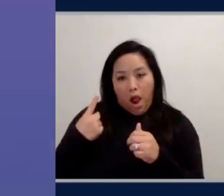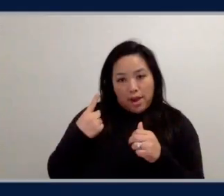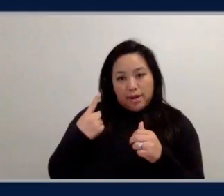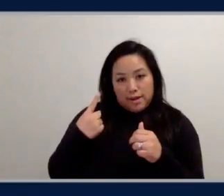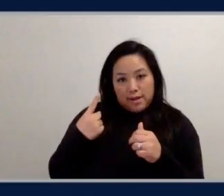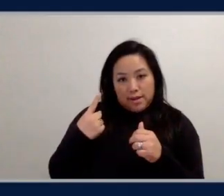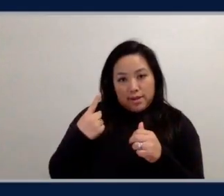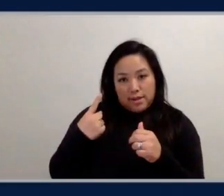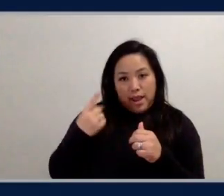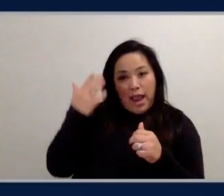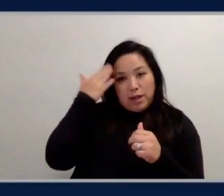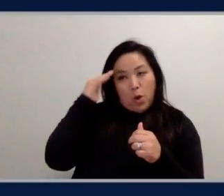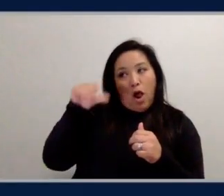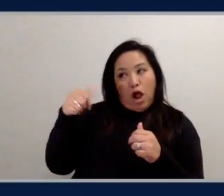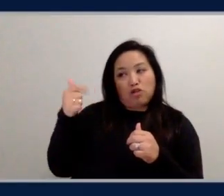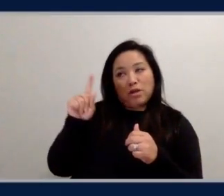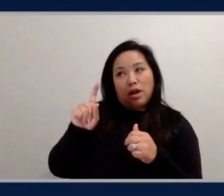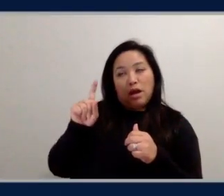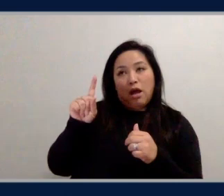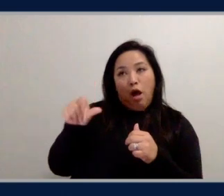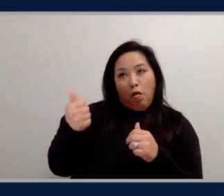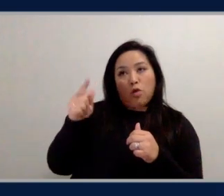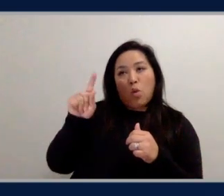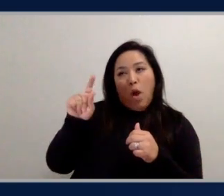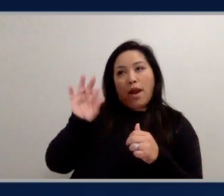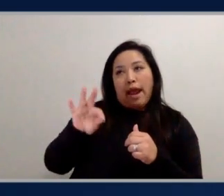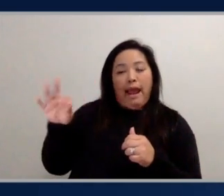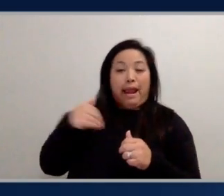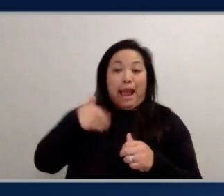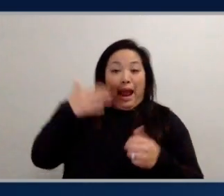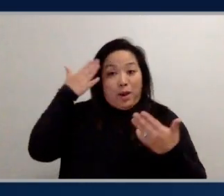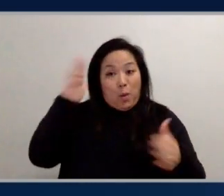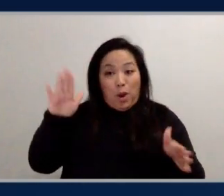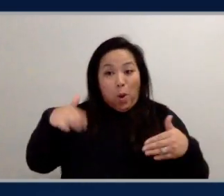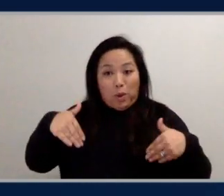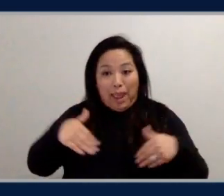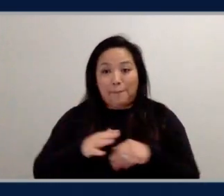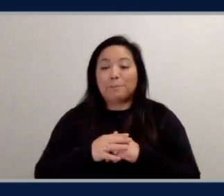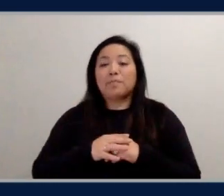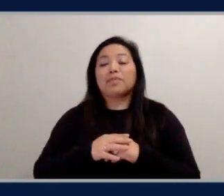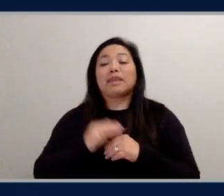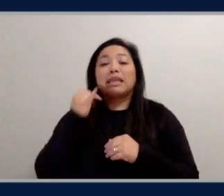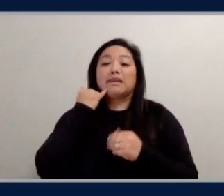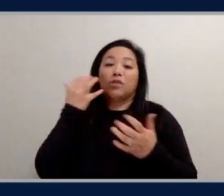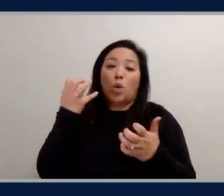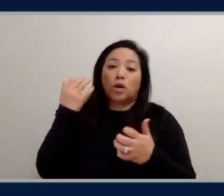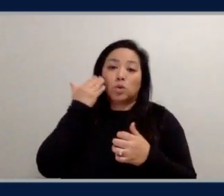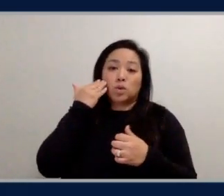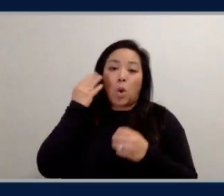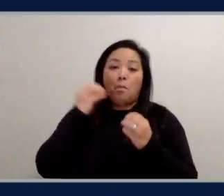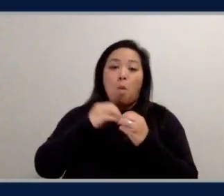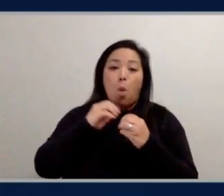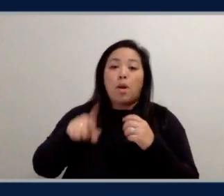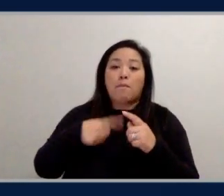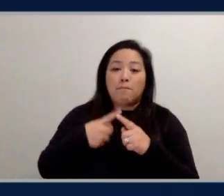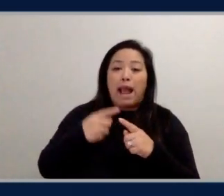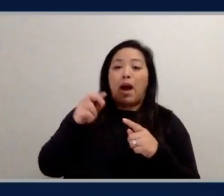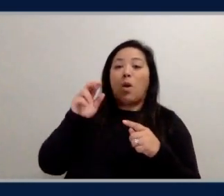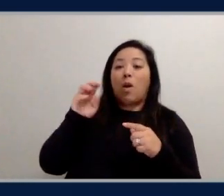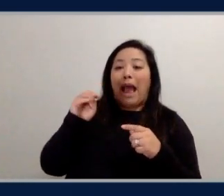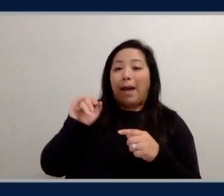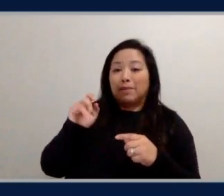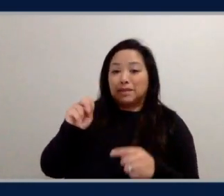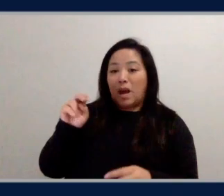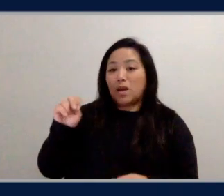There's 199 more I don't know. That's awesome. So if you want to hear more about Amazon Nova Reels, right? Tweeting live on